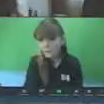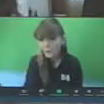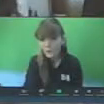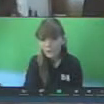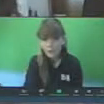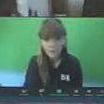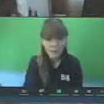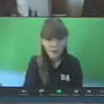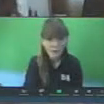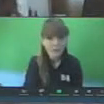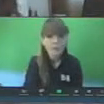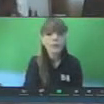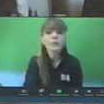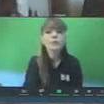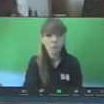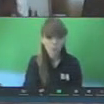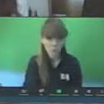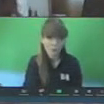Well,